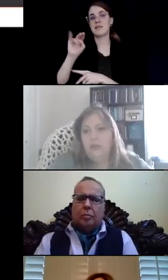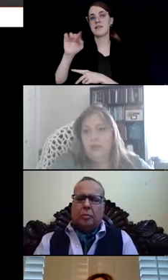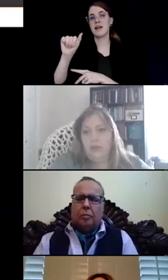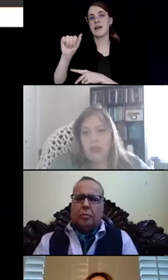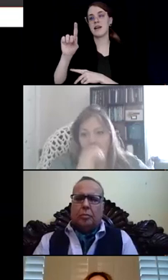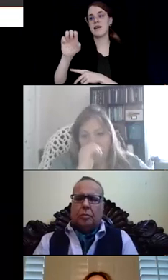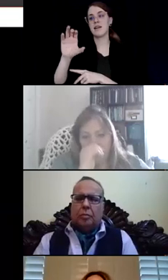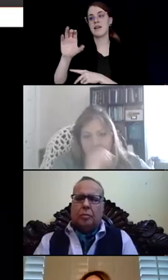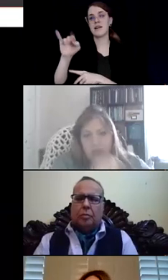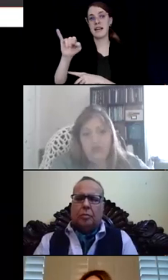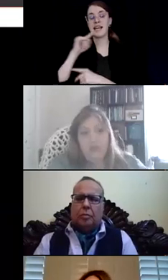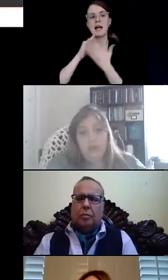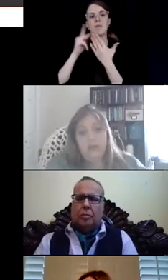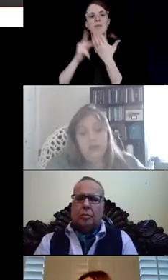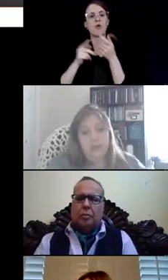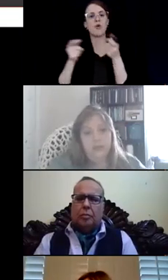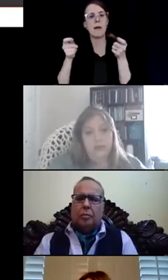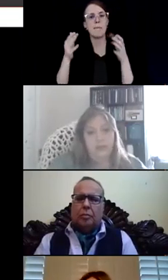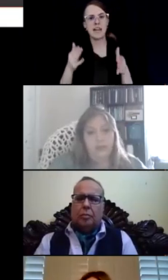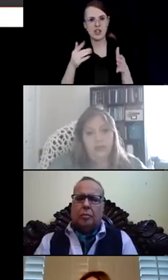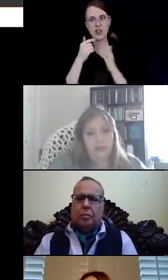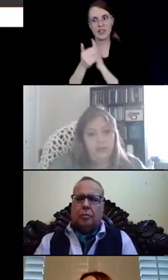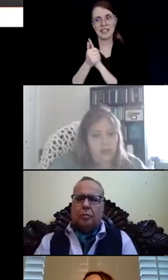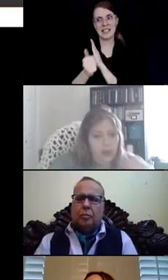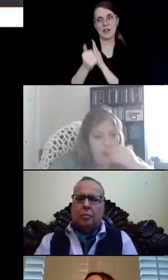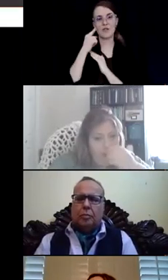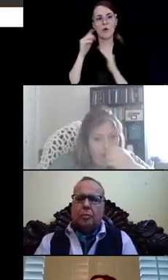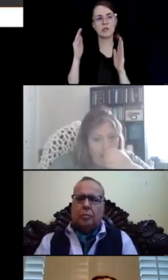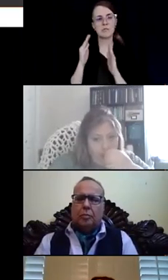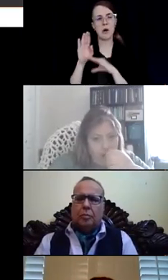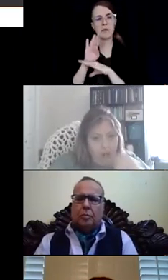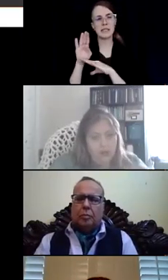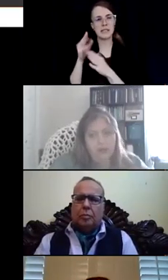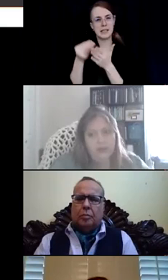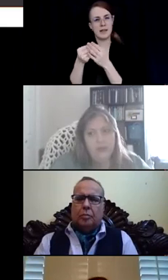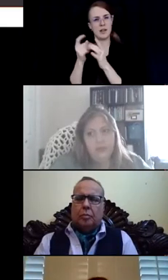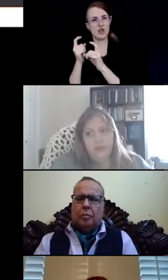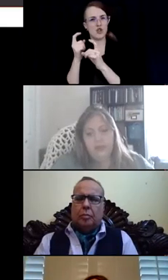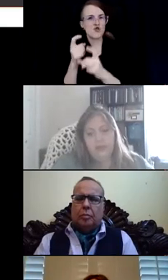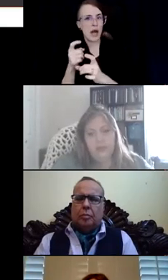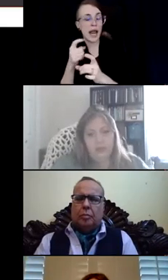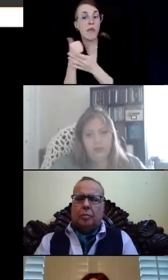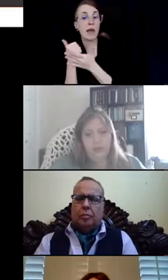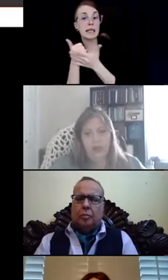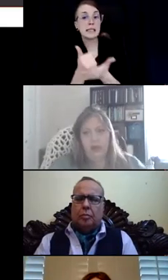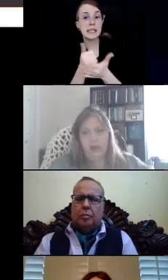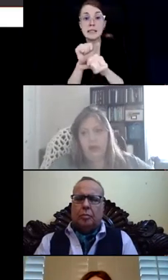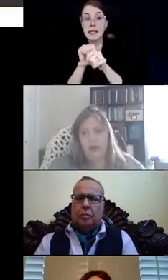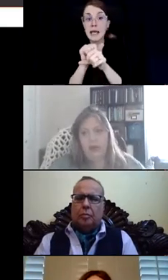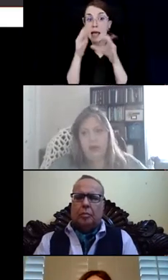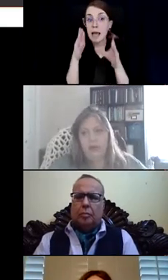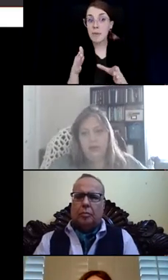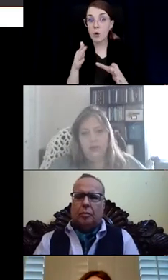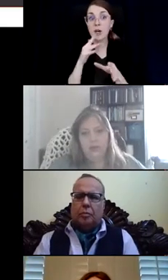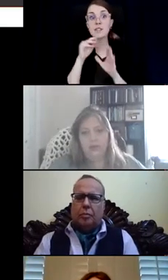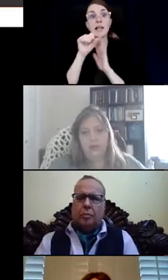the Skills for Small Business grant. And that's an employer grant that we have that helps assist employers in the state of Texas